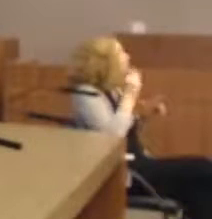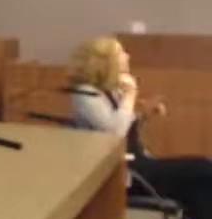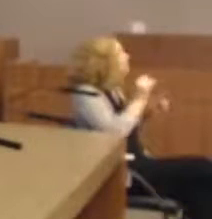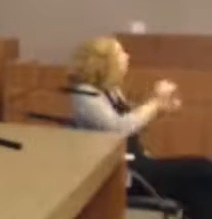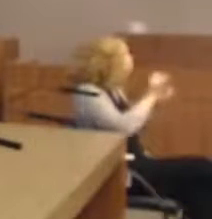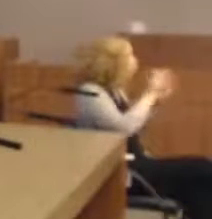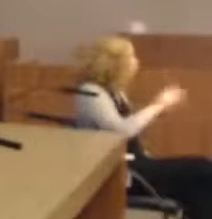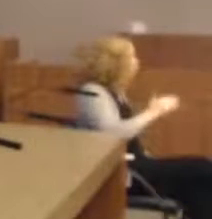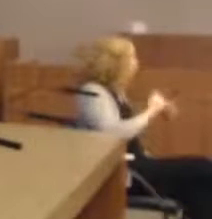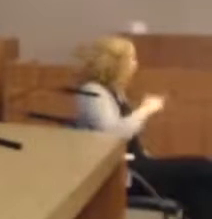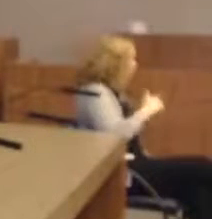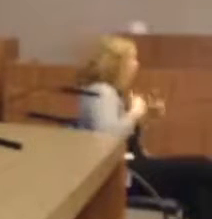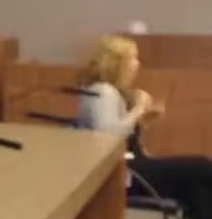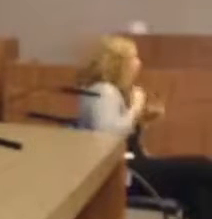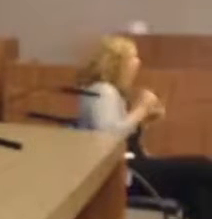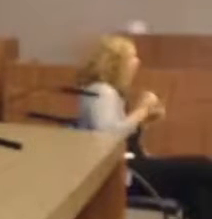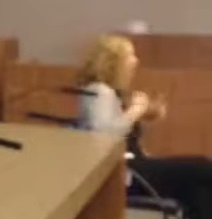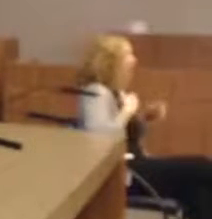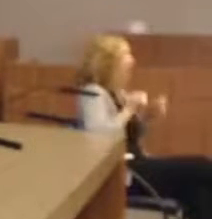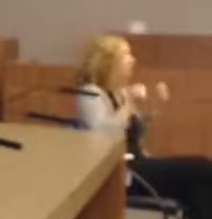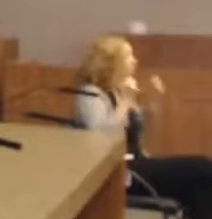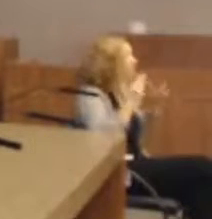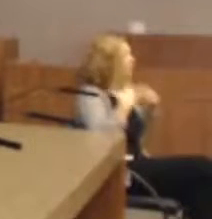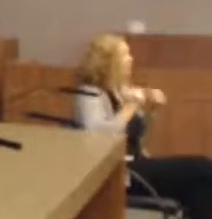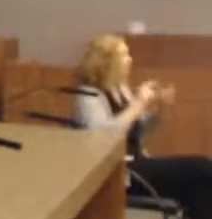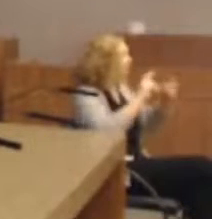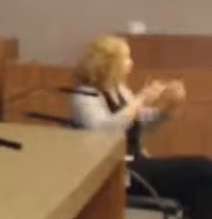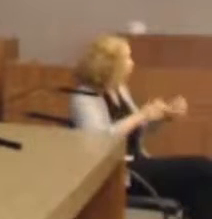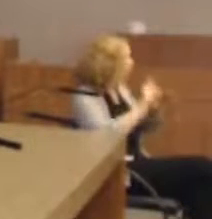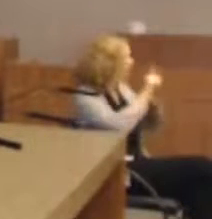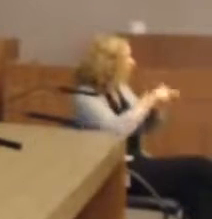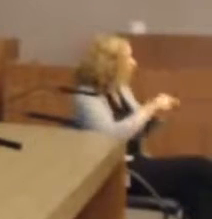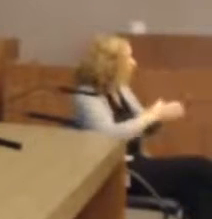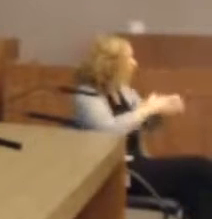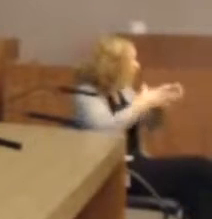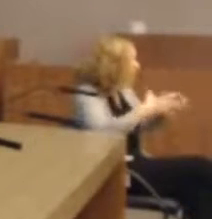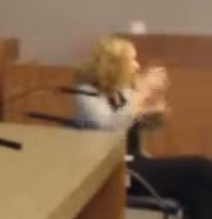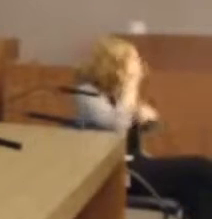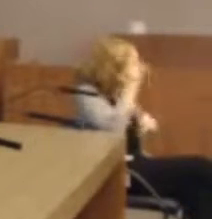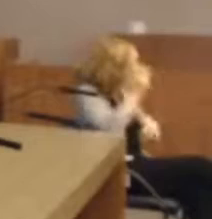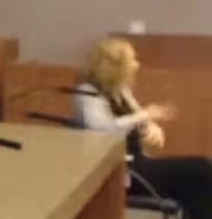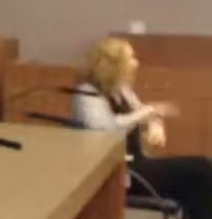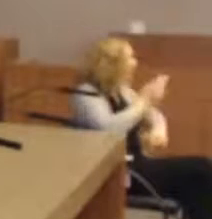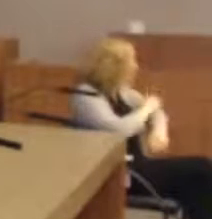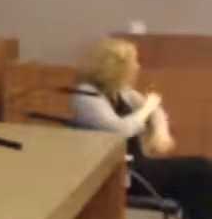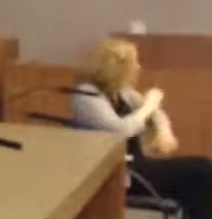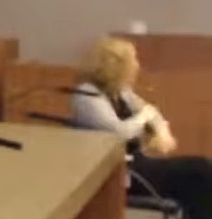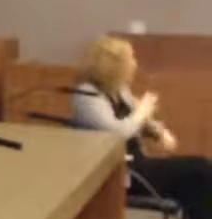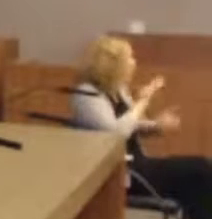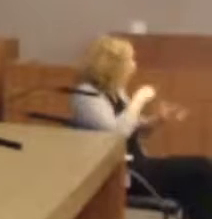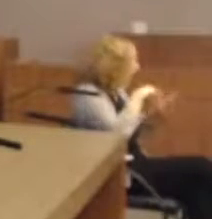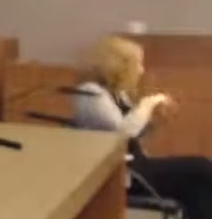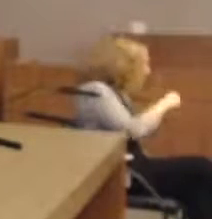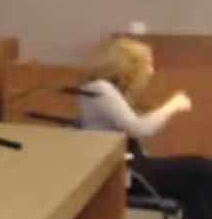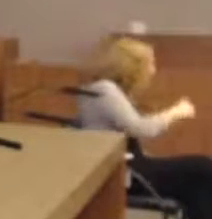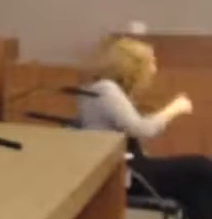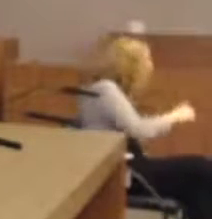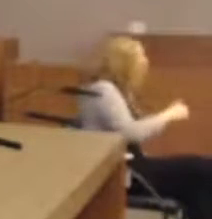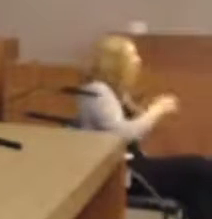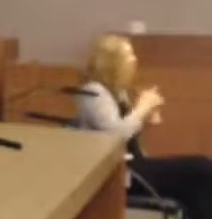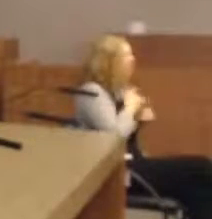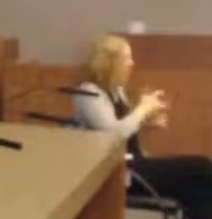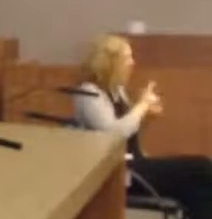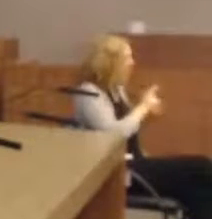disease, diabetes, high blood pressure, inflammatory diseases, even suicidality or